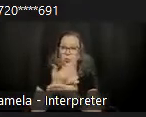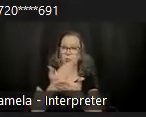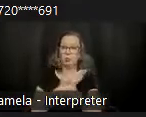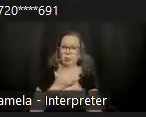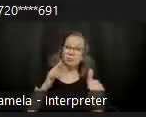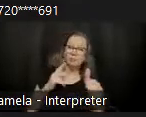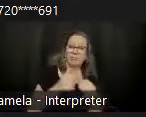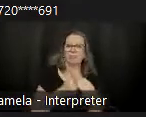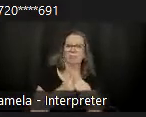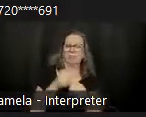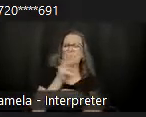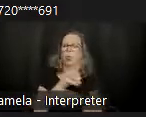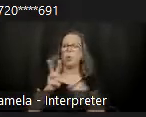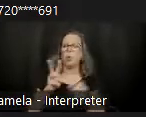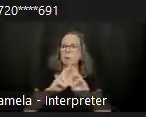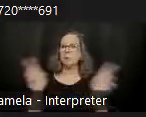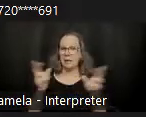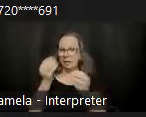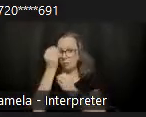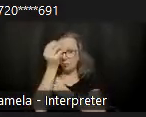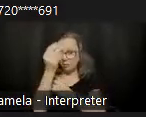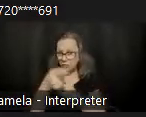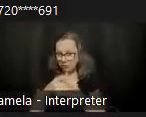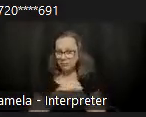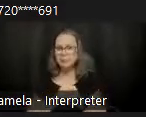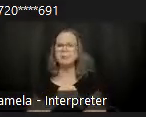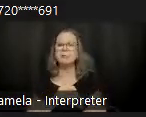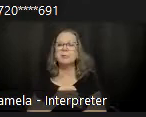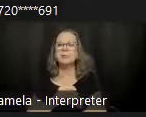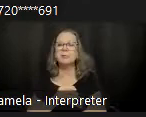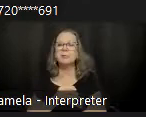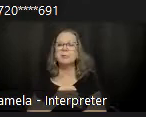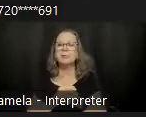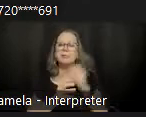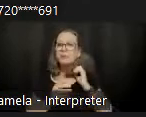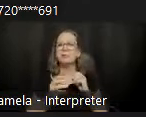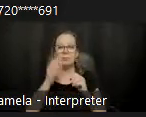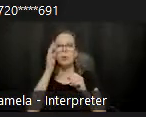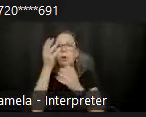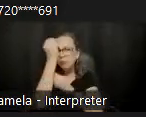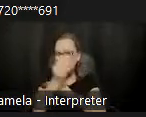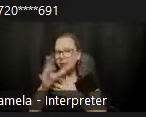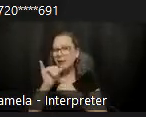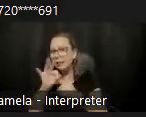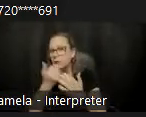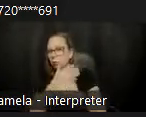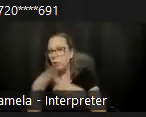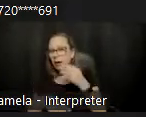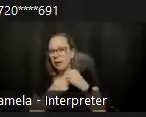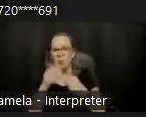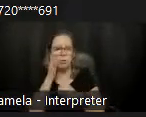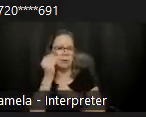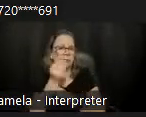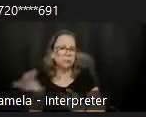updated website information. And Sadie or Tim, would you add anything else?